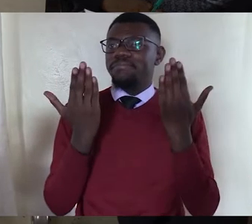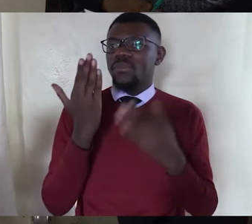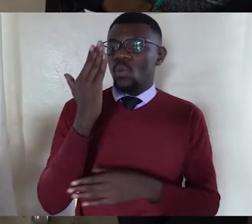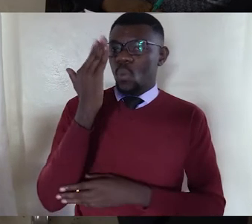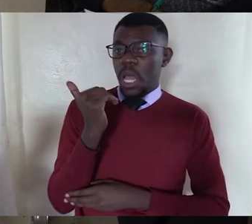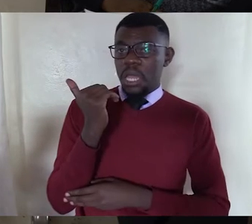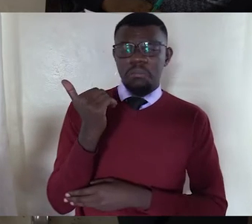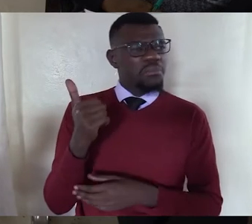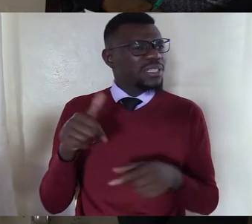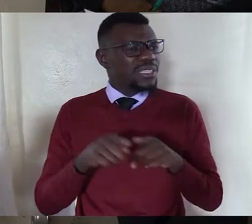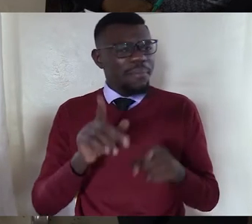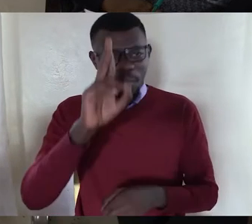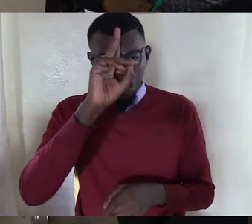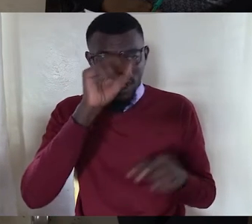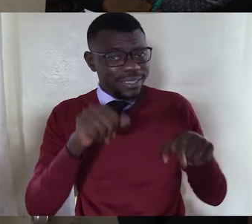that